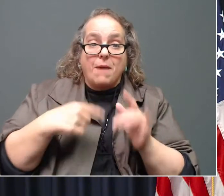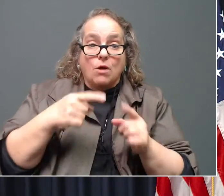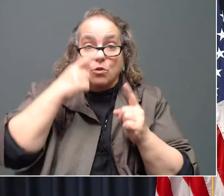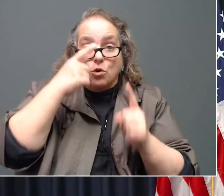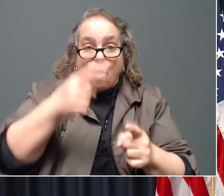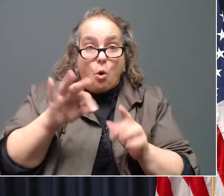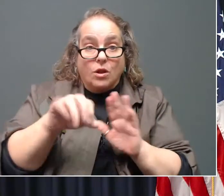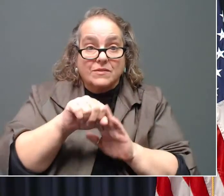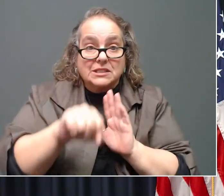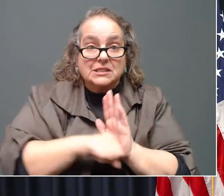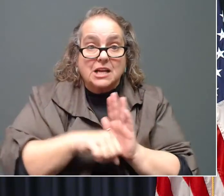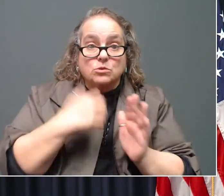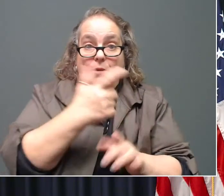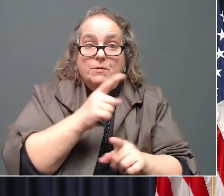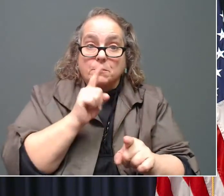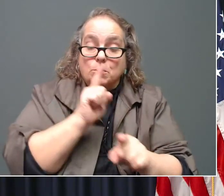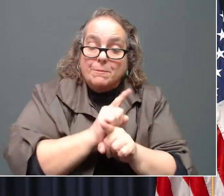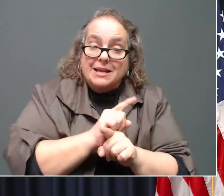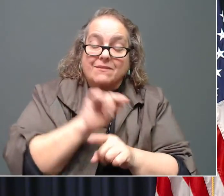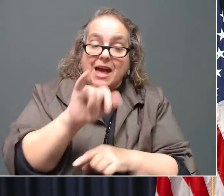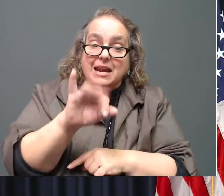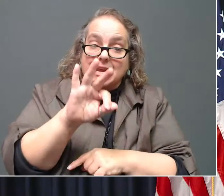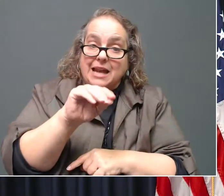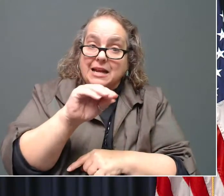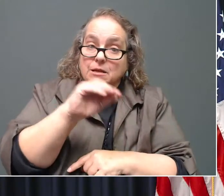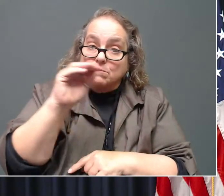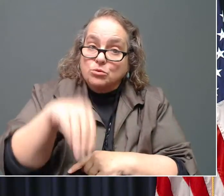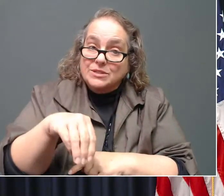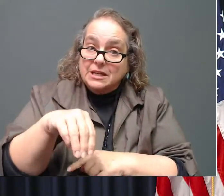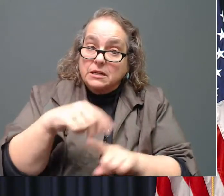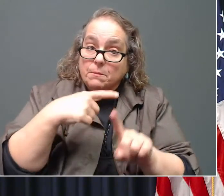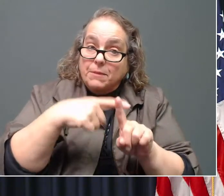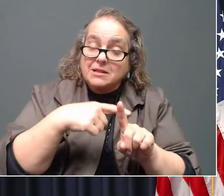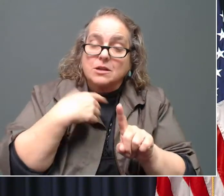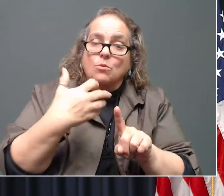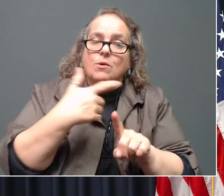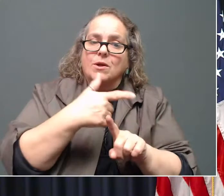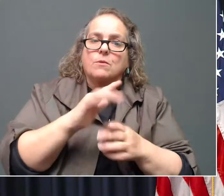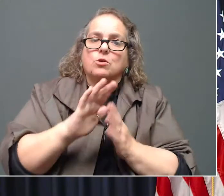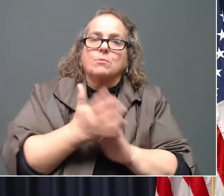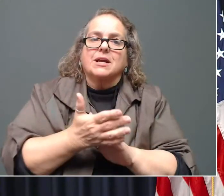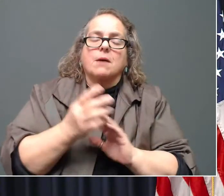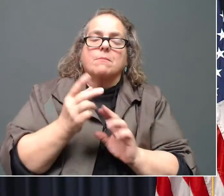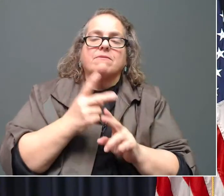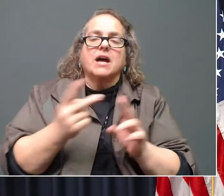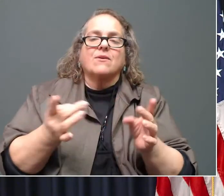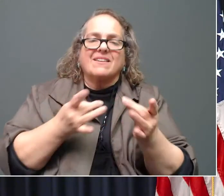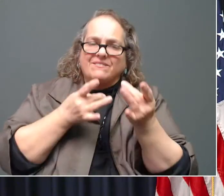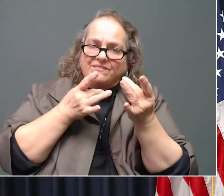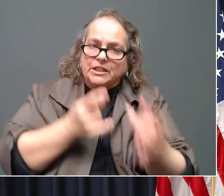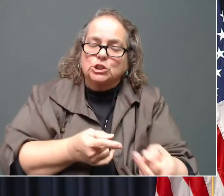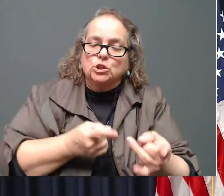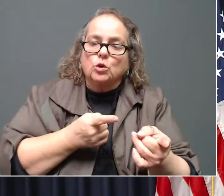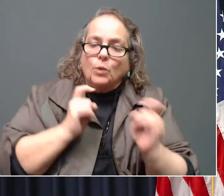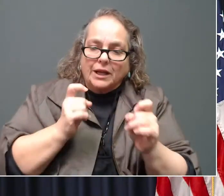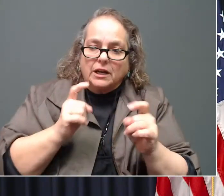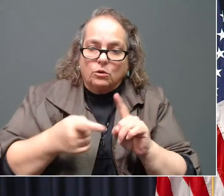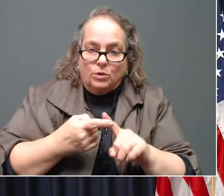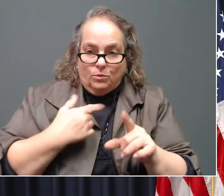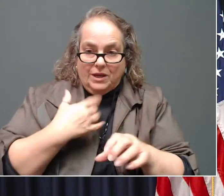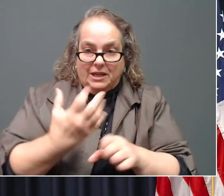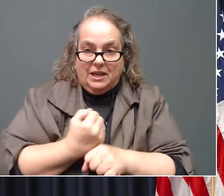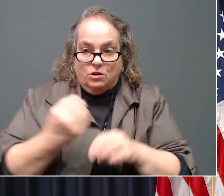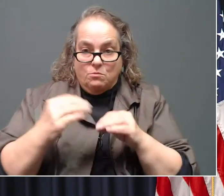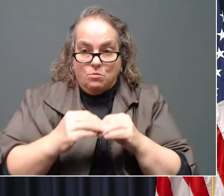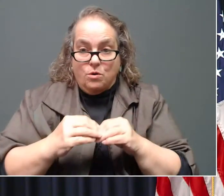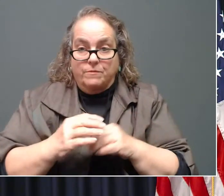to meet, that 90% plus, and we really need them to get efficient very quickly for when we get more vaccine. So program 1,